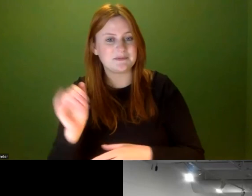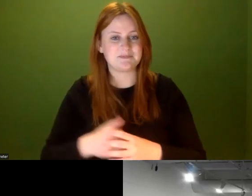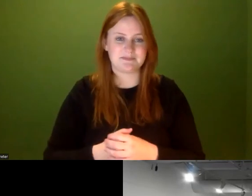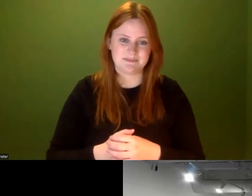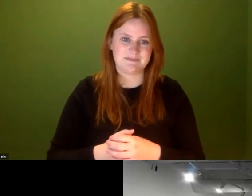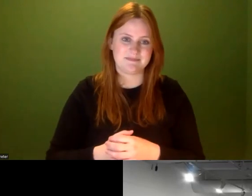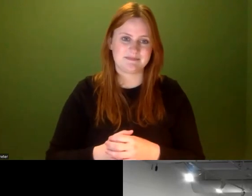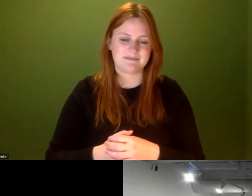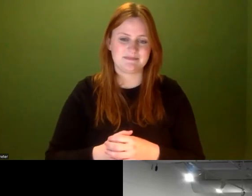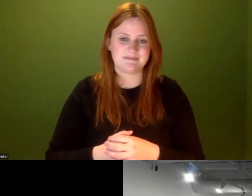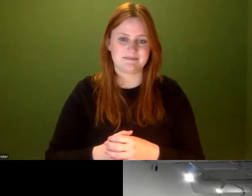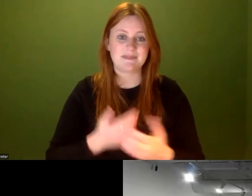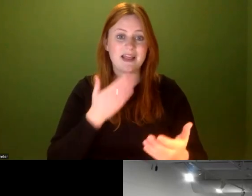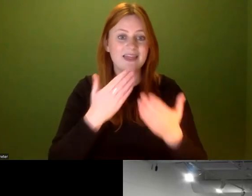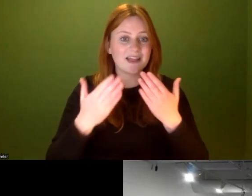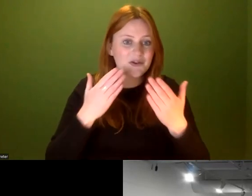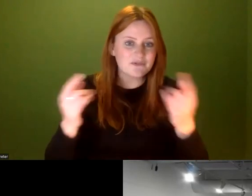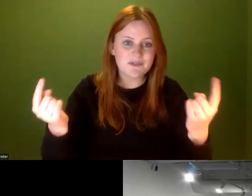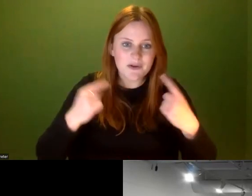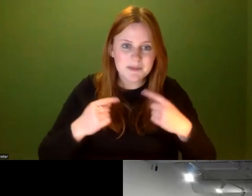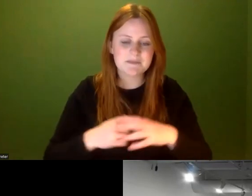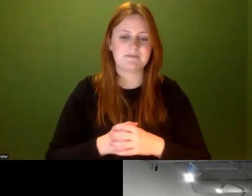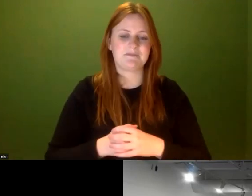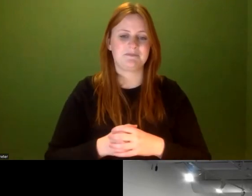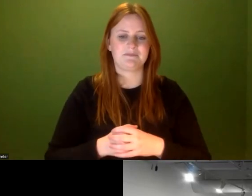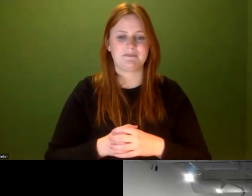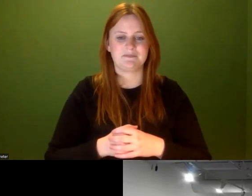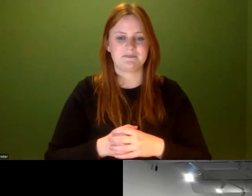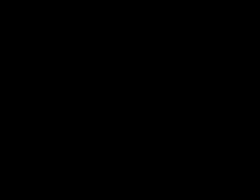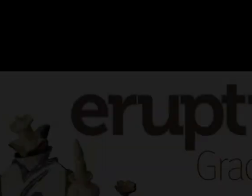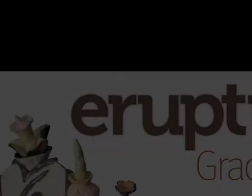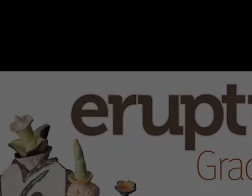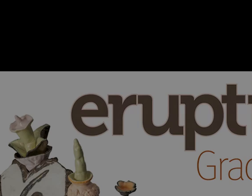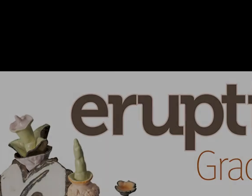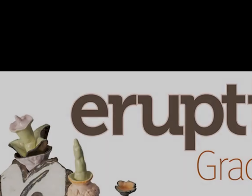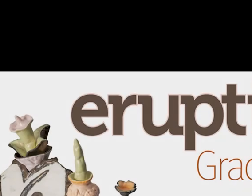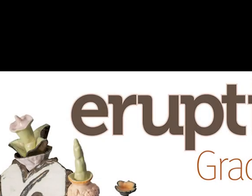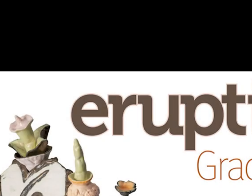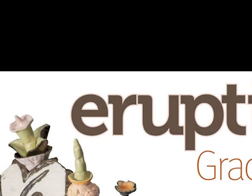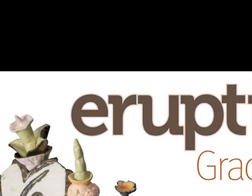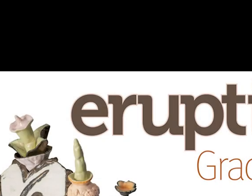Thank you very much. Thanks, everyone, for coming. Bye Take for care, now. Everyone. Bye-bye.